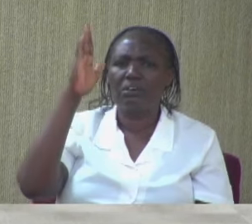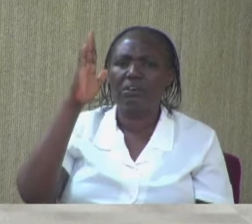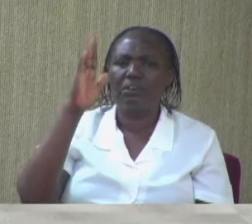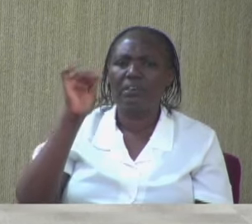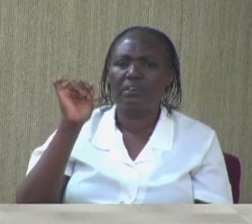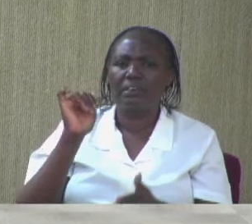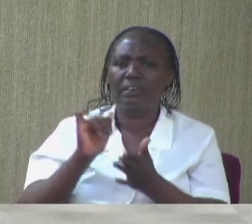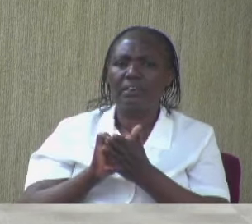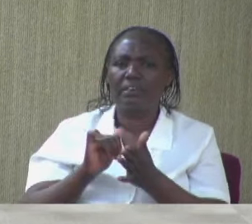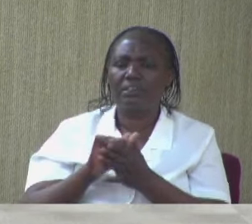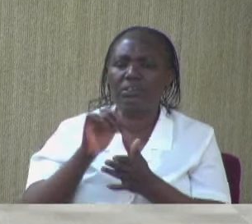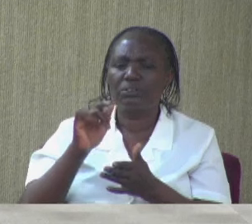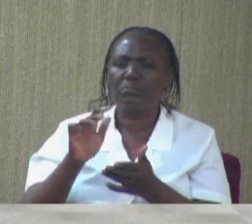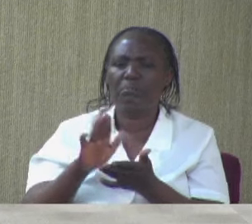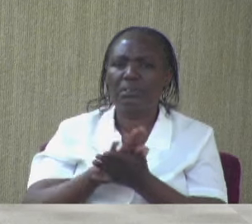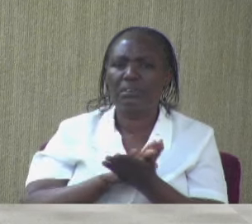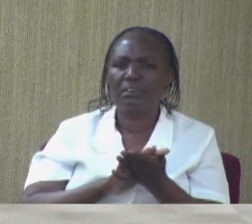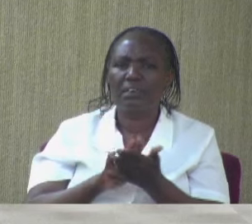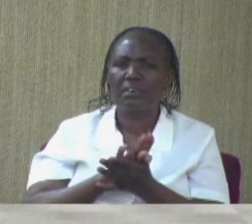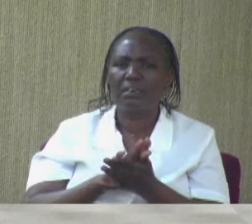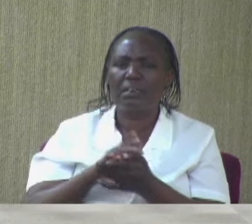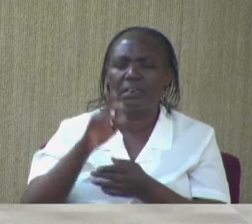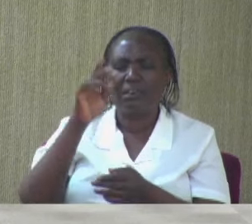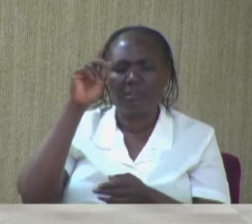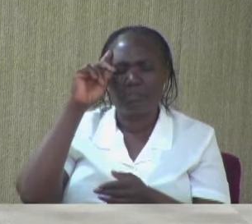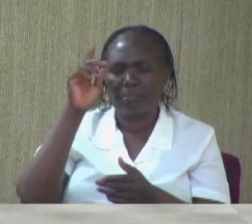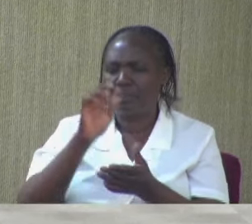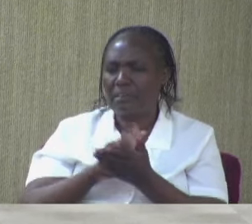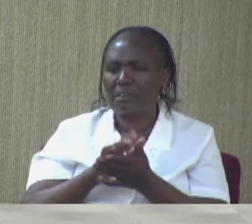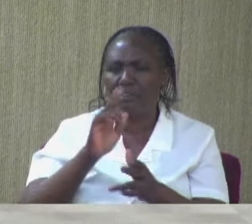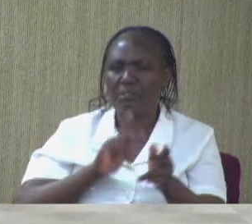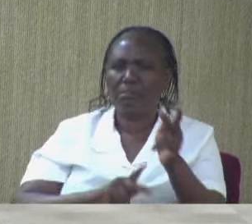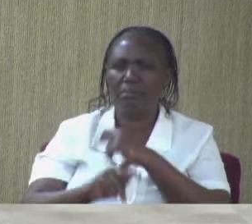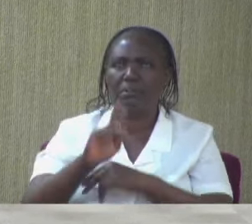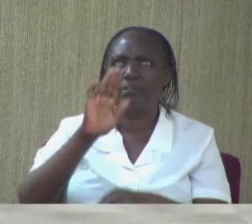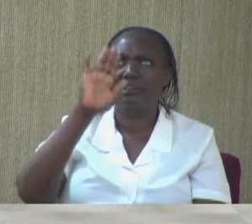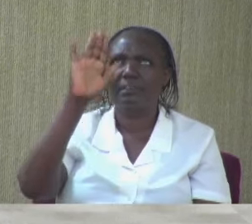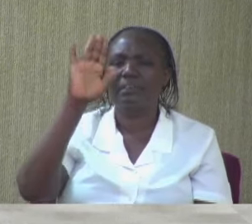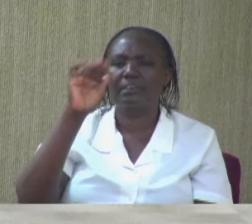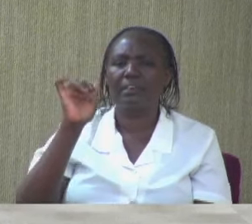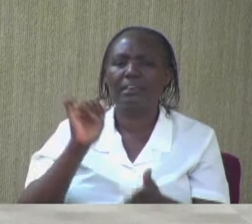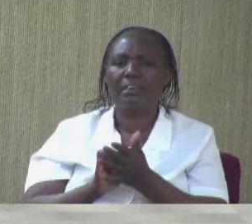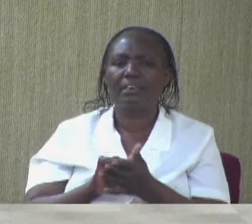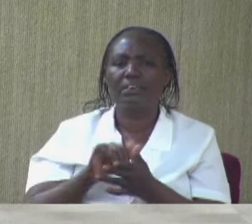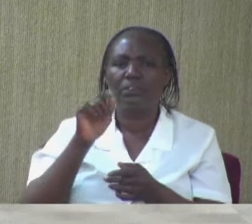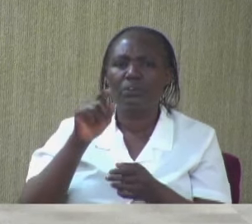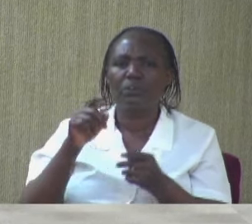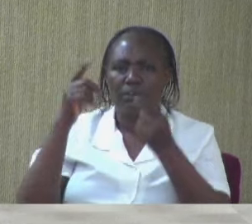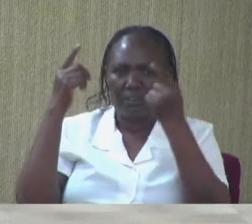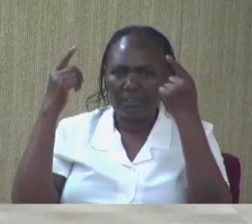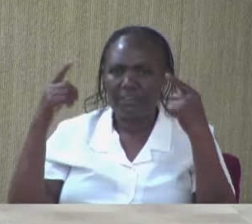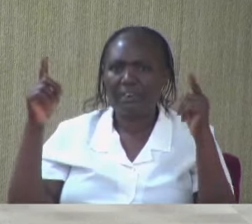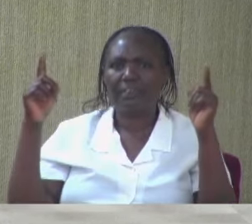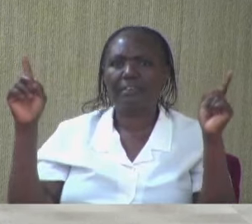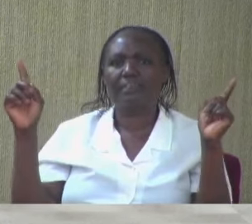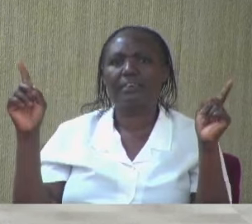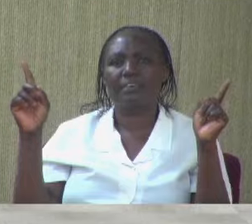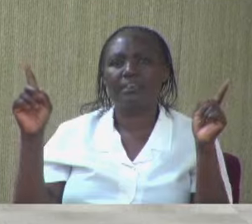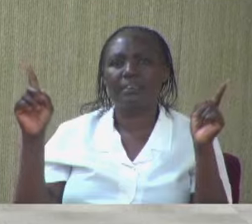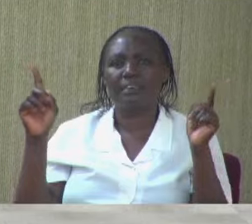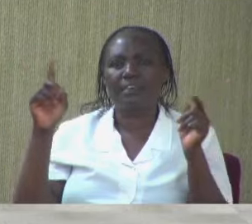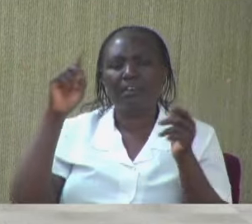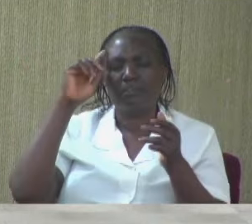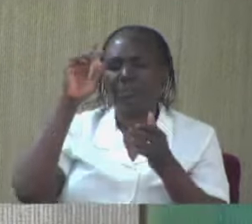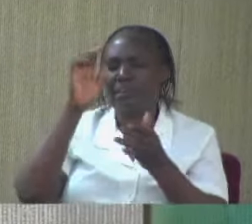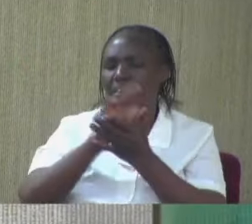Believe his prophets that you may prosper. Did you catch that verse? It says, believe in God.